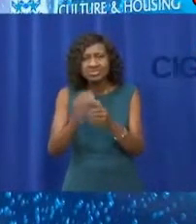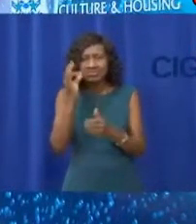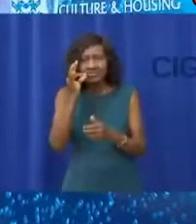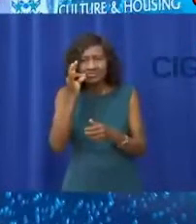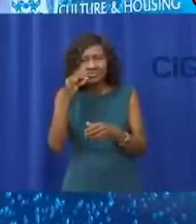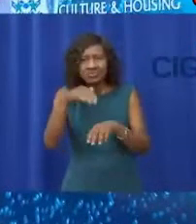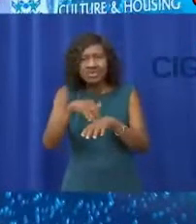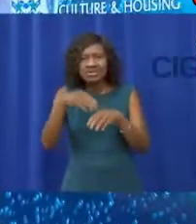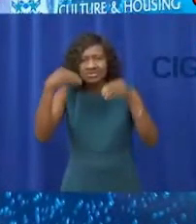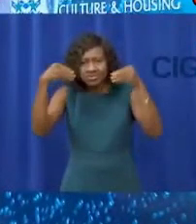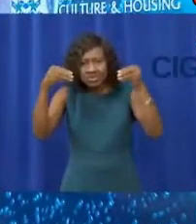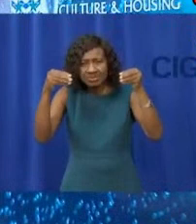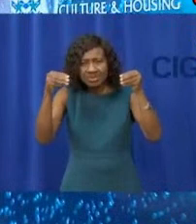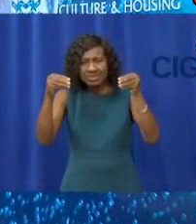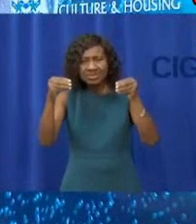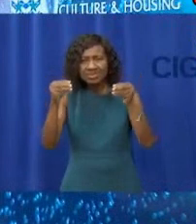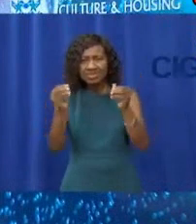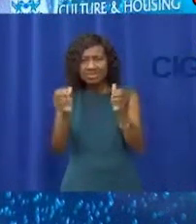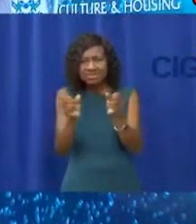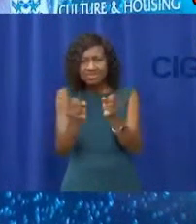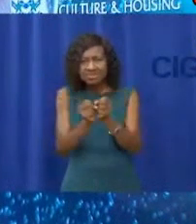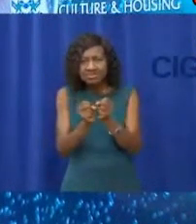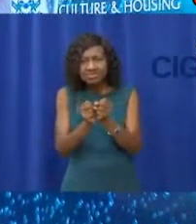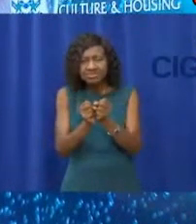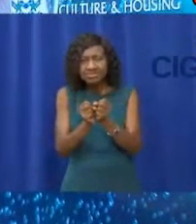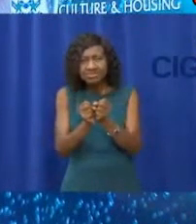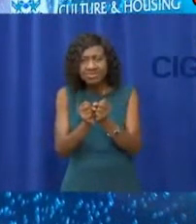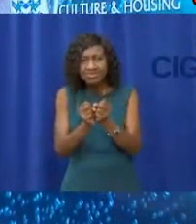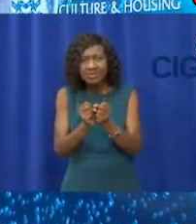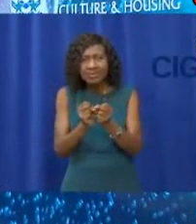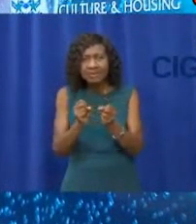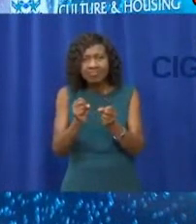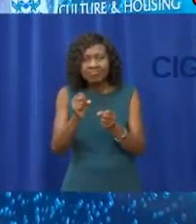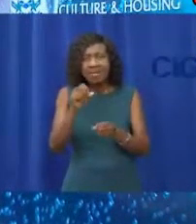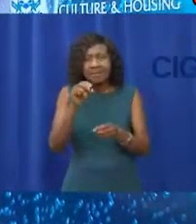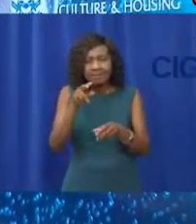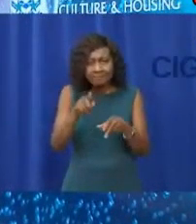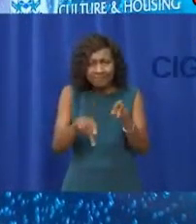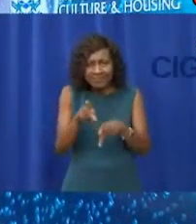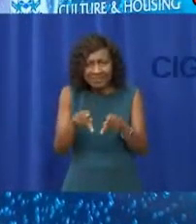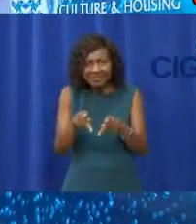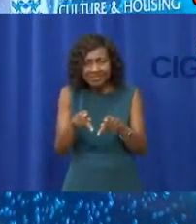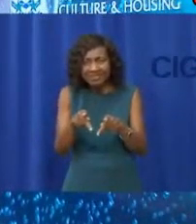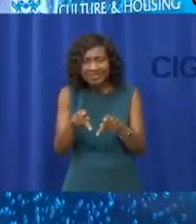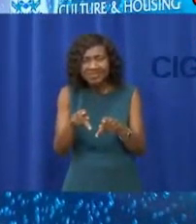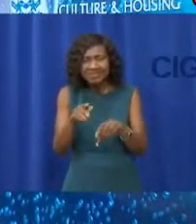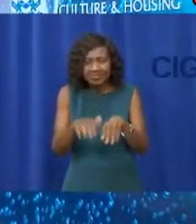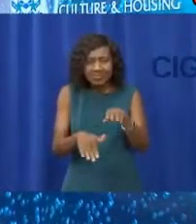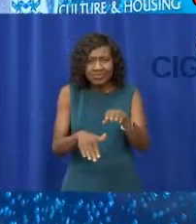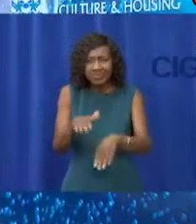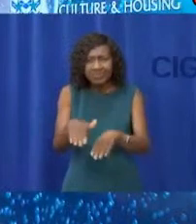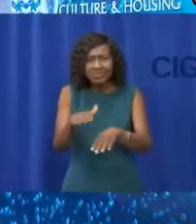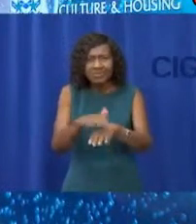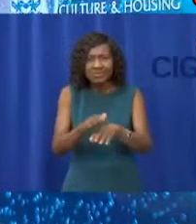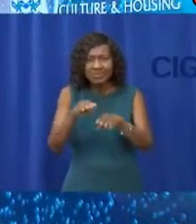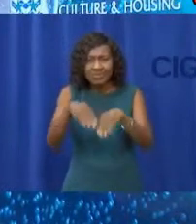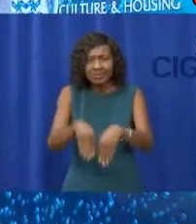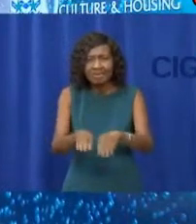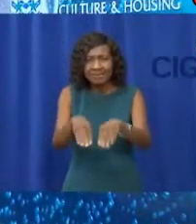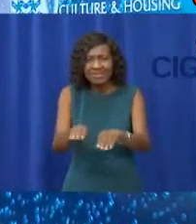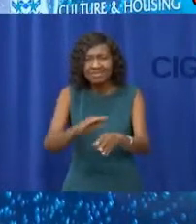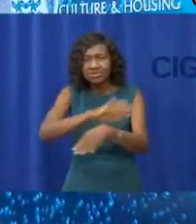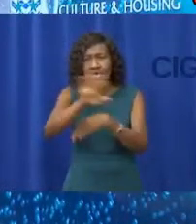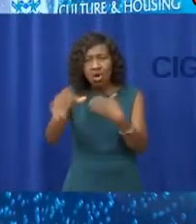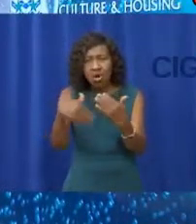supermarkets. There's only a small amount of activity with persons out walking along the beach, and all are practicing social distancing. This